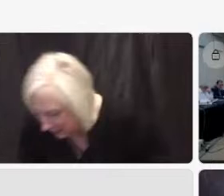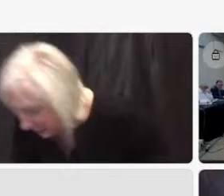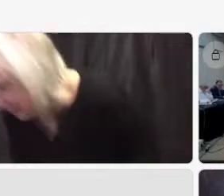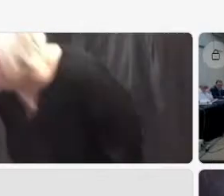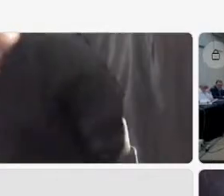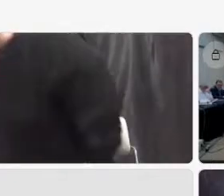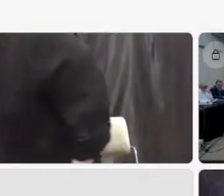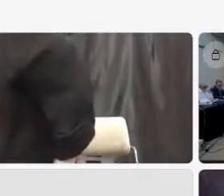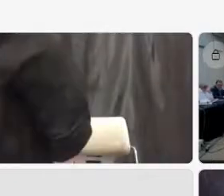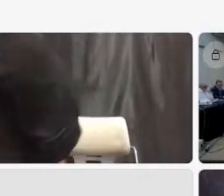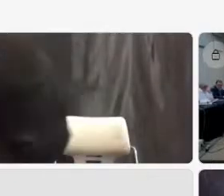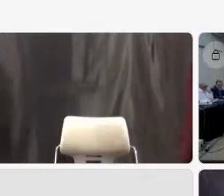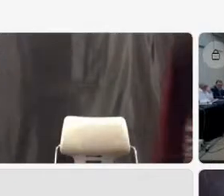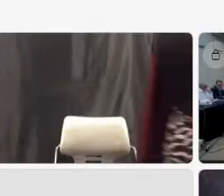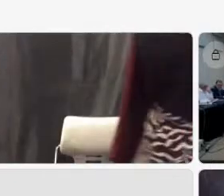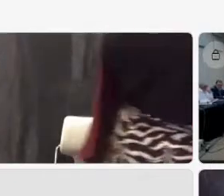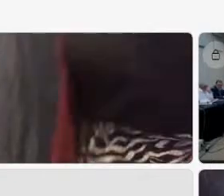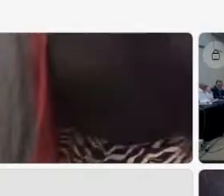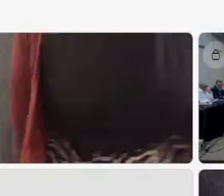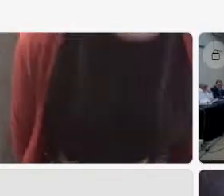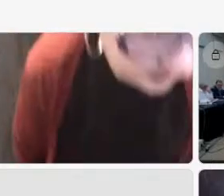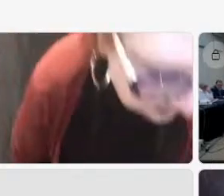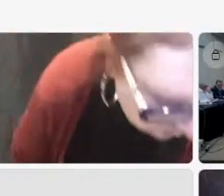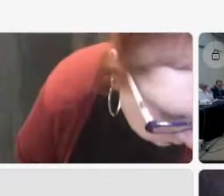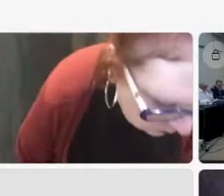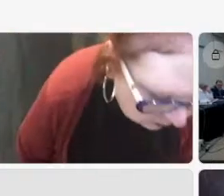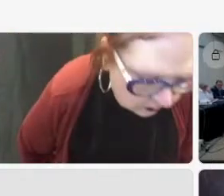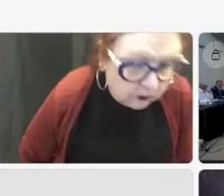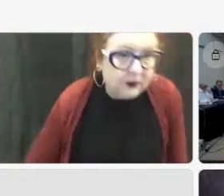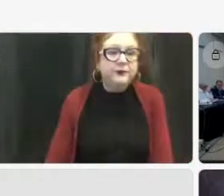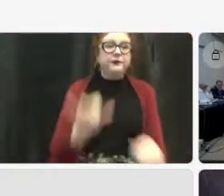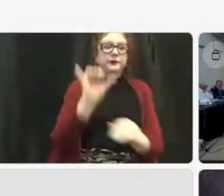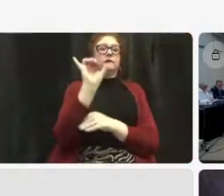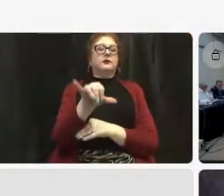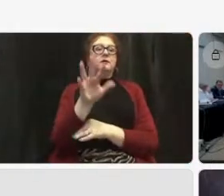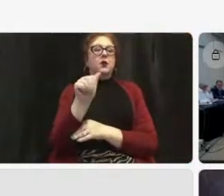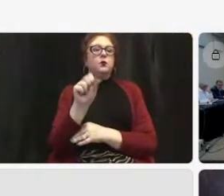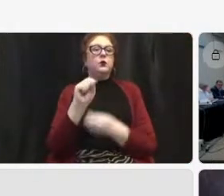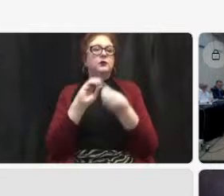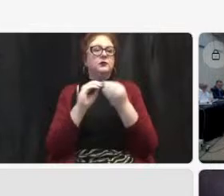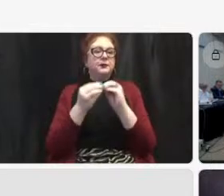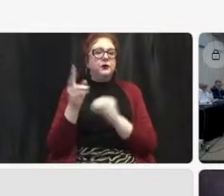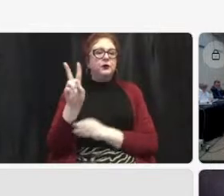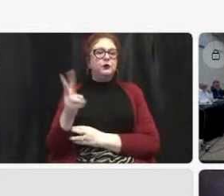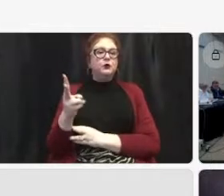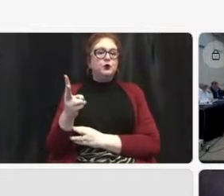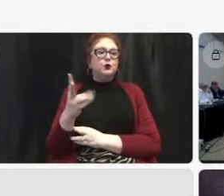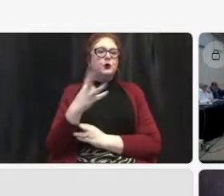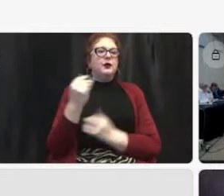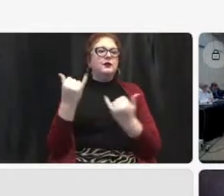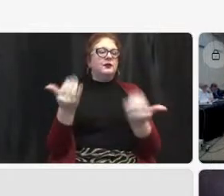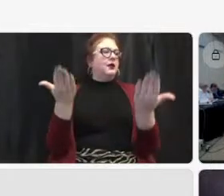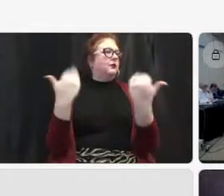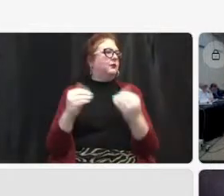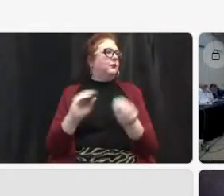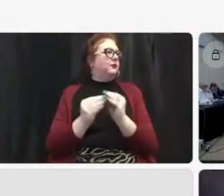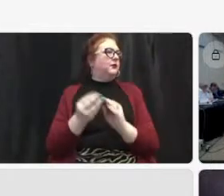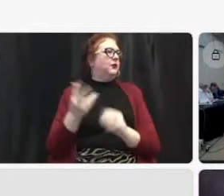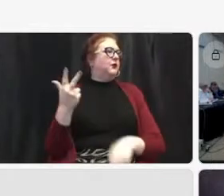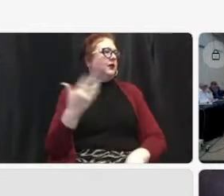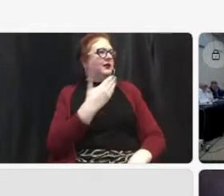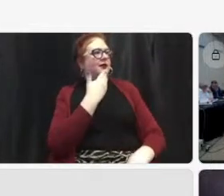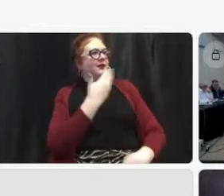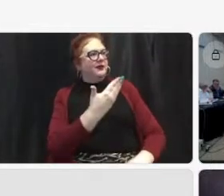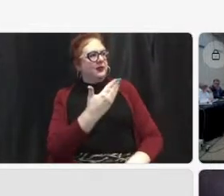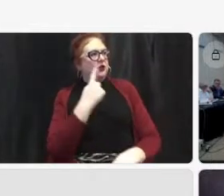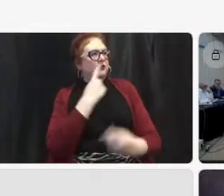All right, that was item number 2. And we're going to move right along to item number 3. And thank you, applicant, for coming. Thank you for your